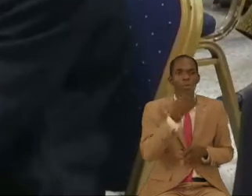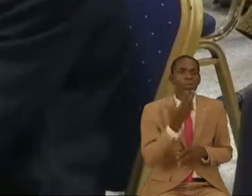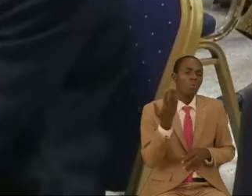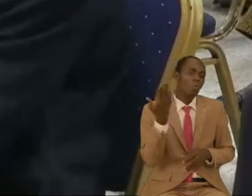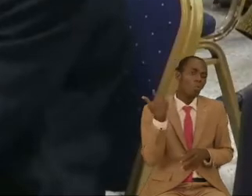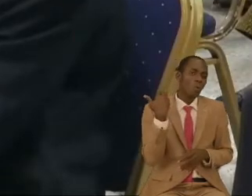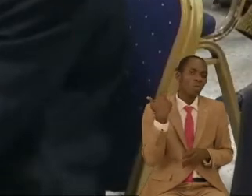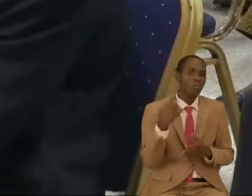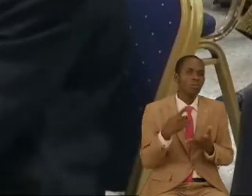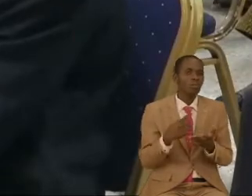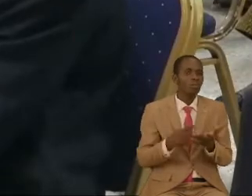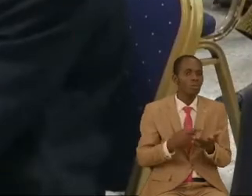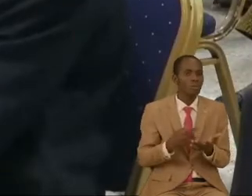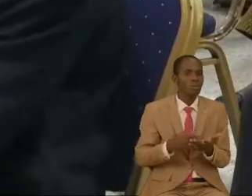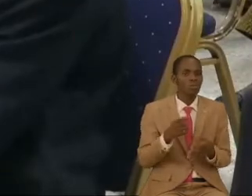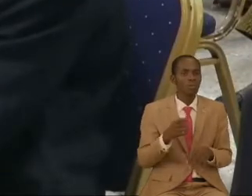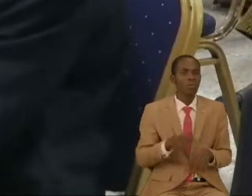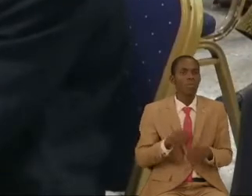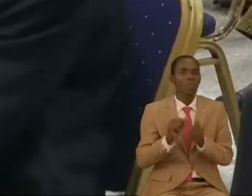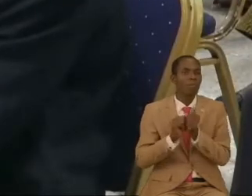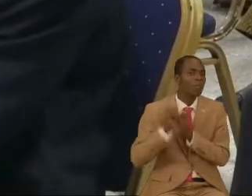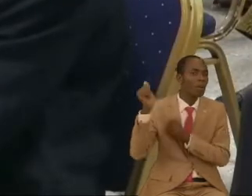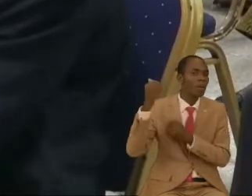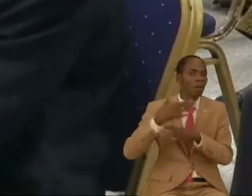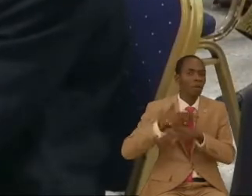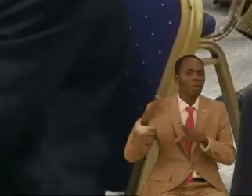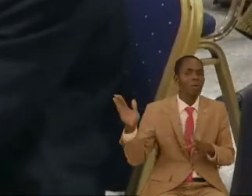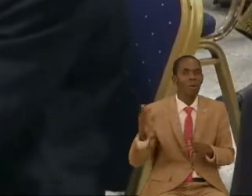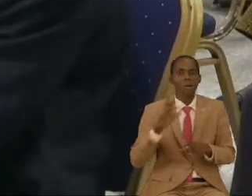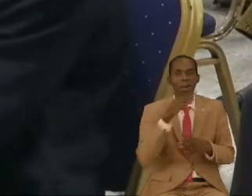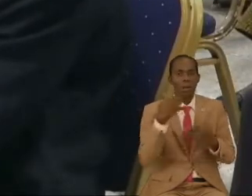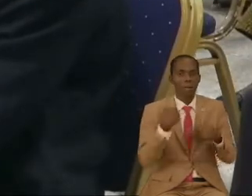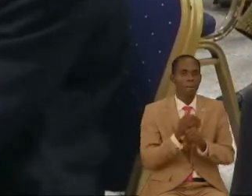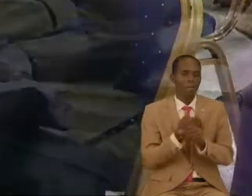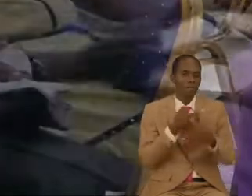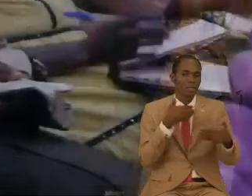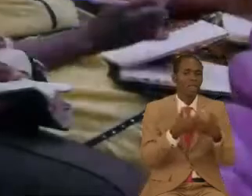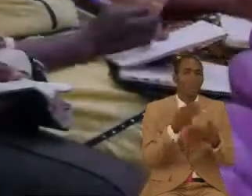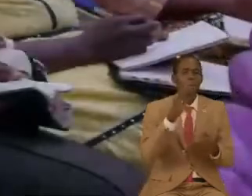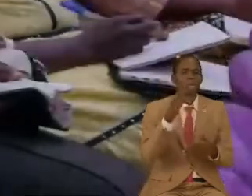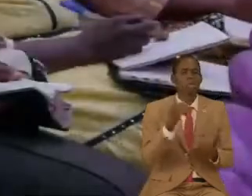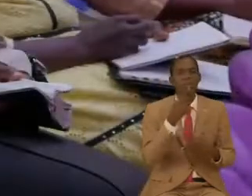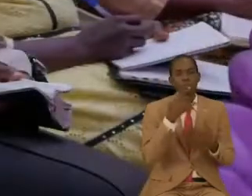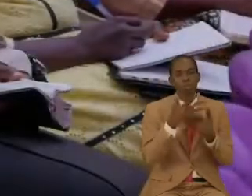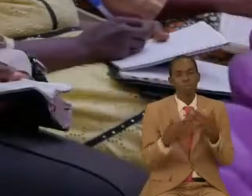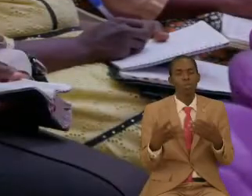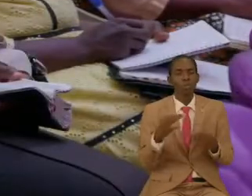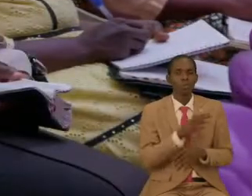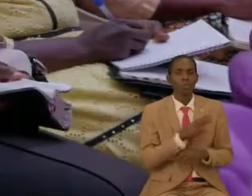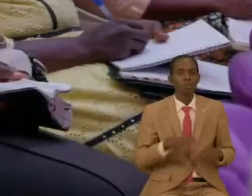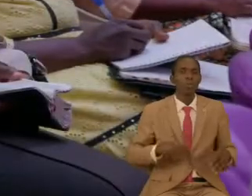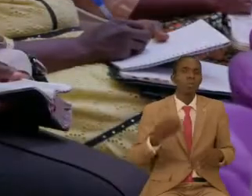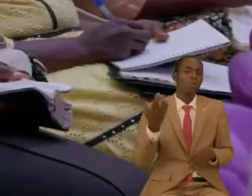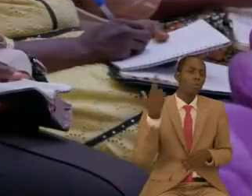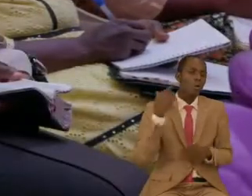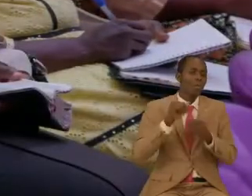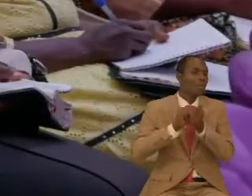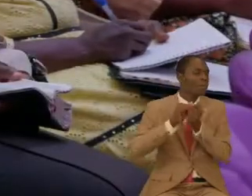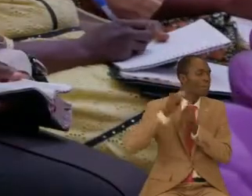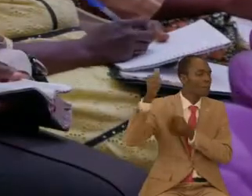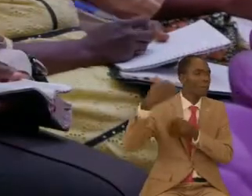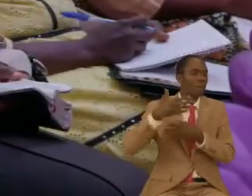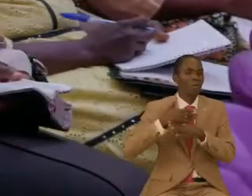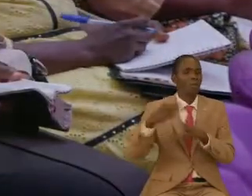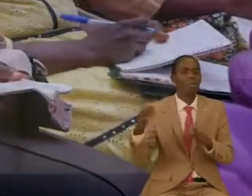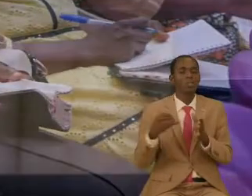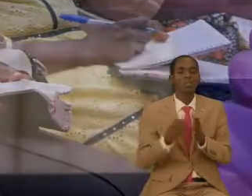sometimes far off are made nigh by the blood of Christ. Were far away from God. It's only